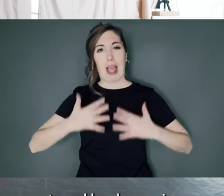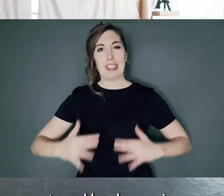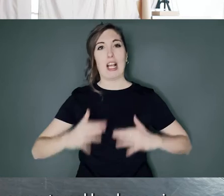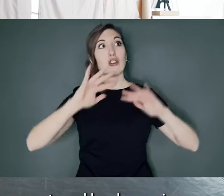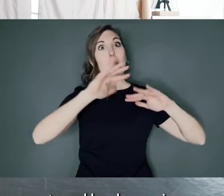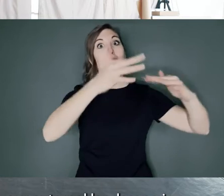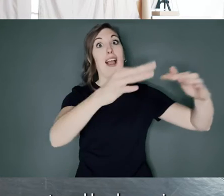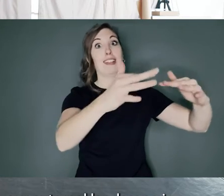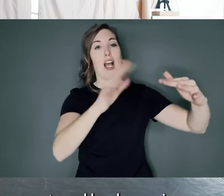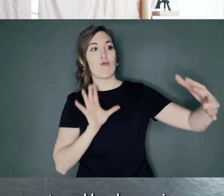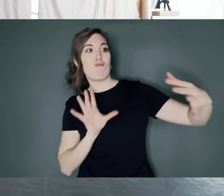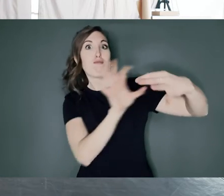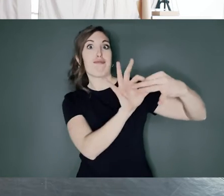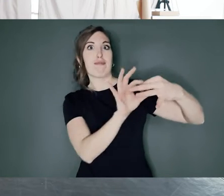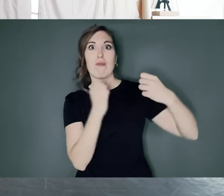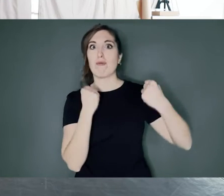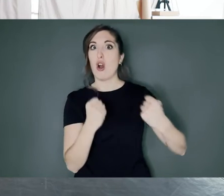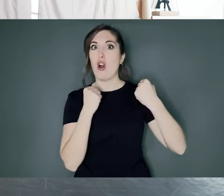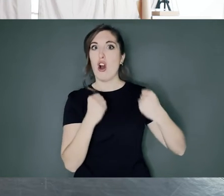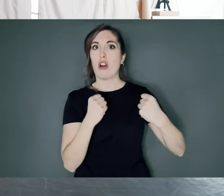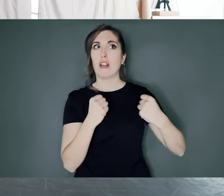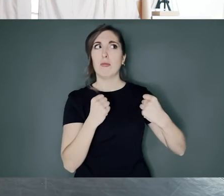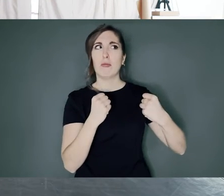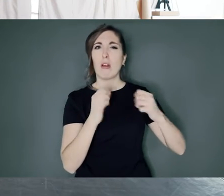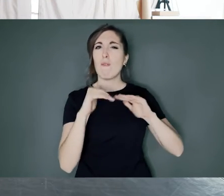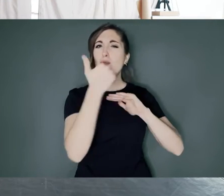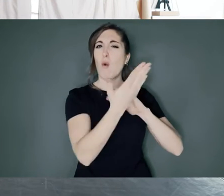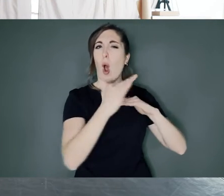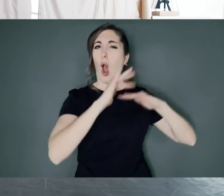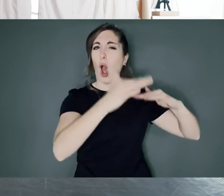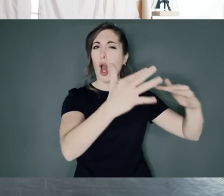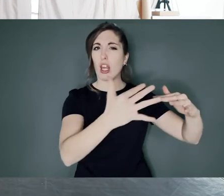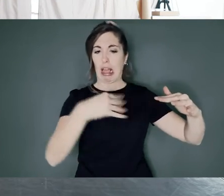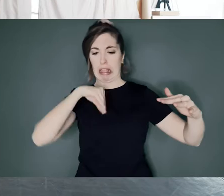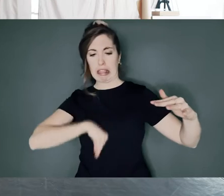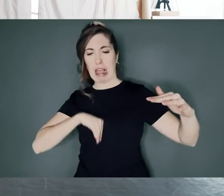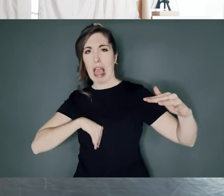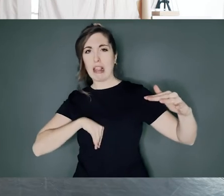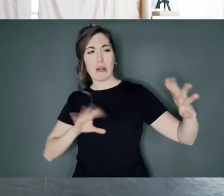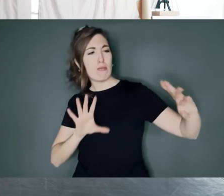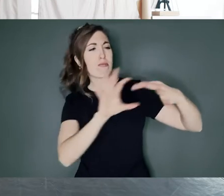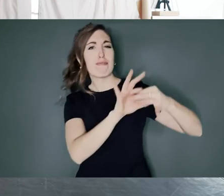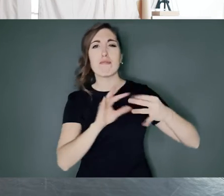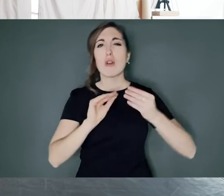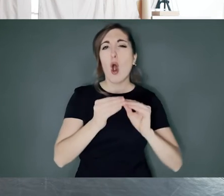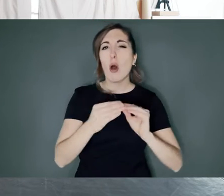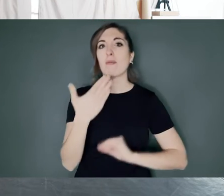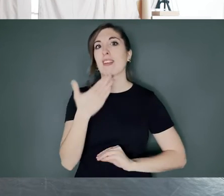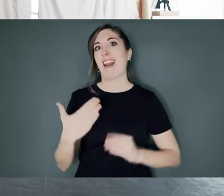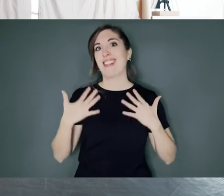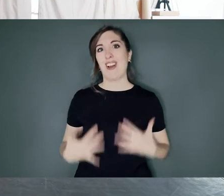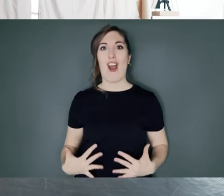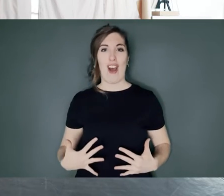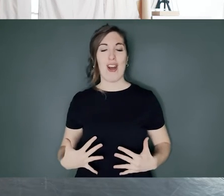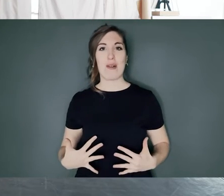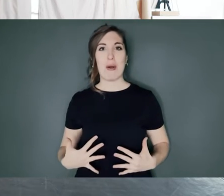And we also have strong connections with our external landscape in which we live. So we have